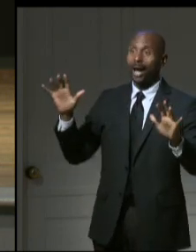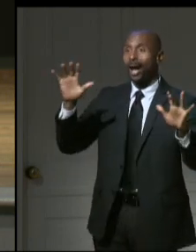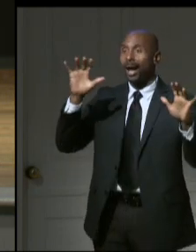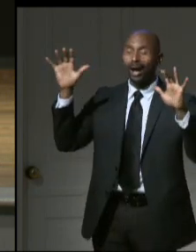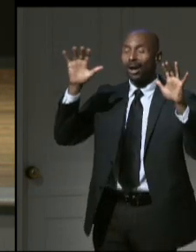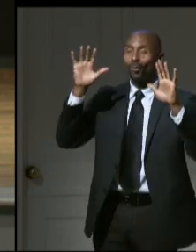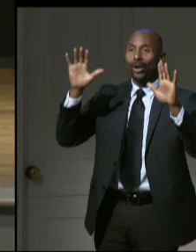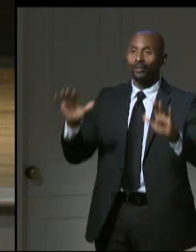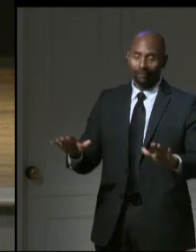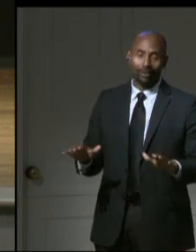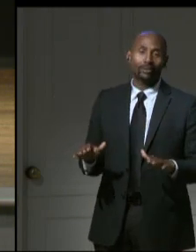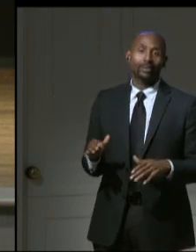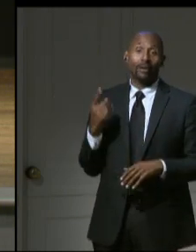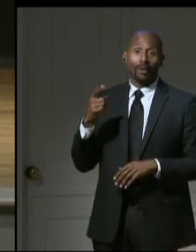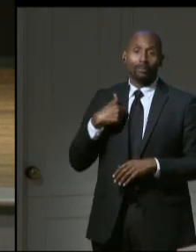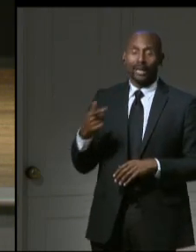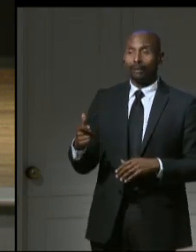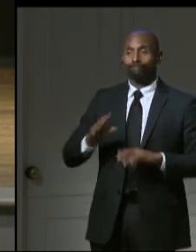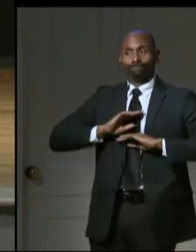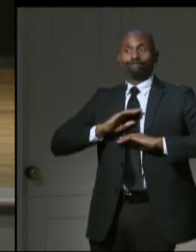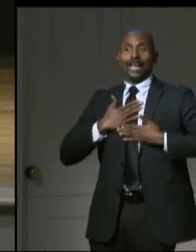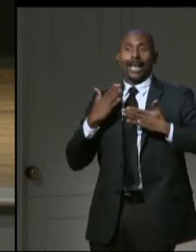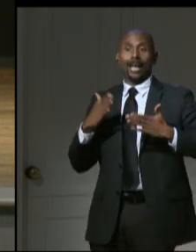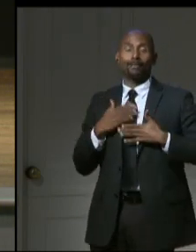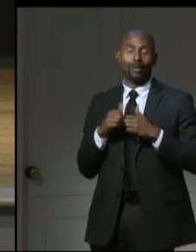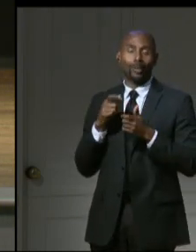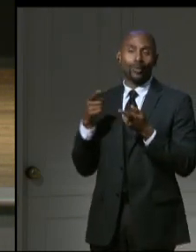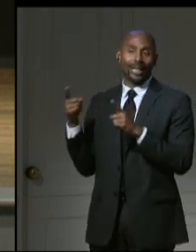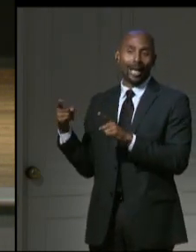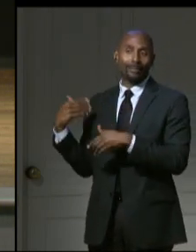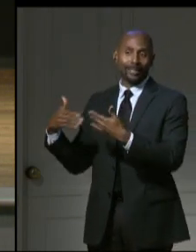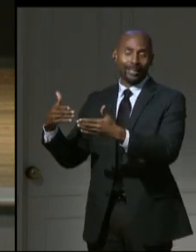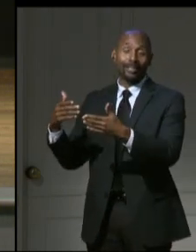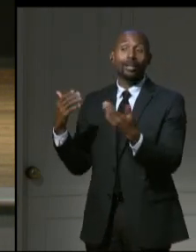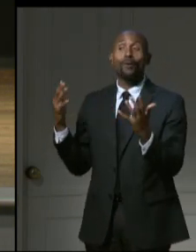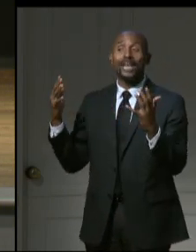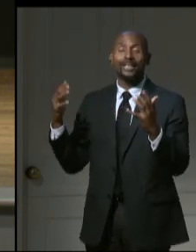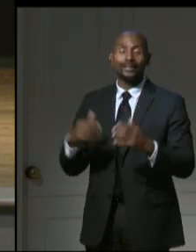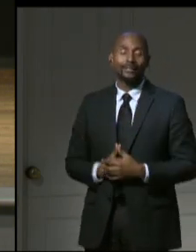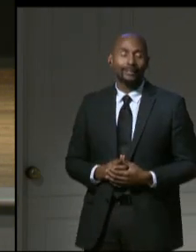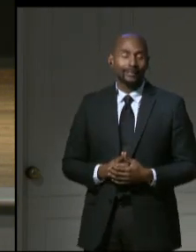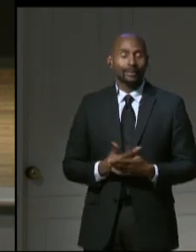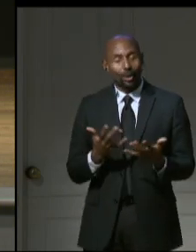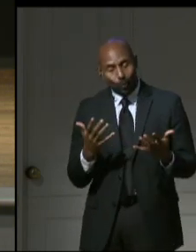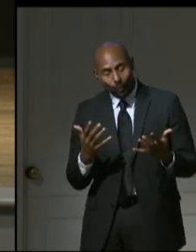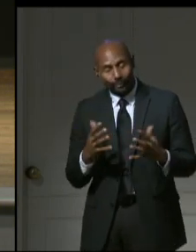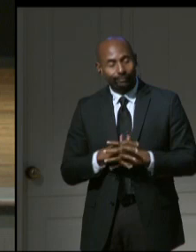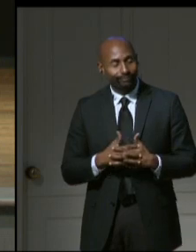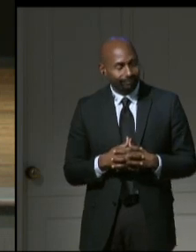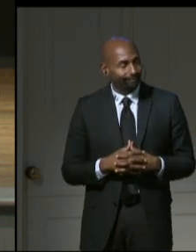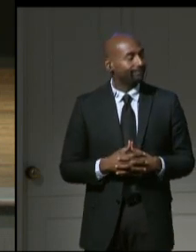I mean, so I'm already very happy with what's happening already. So.